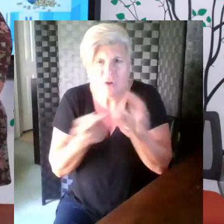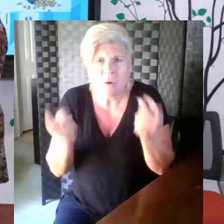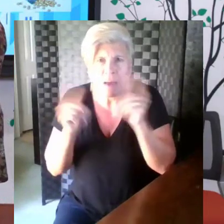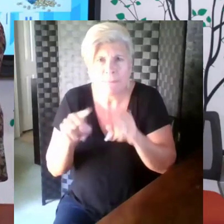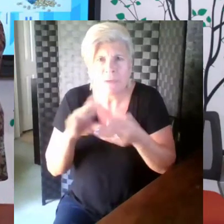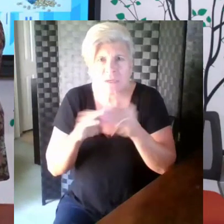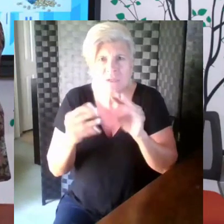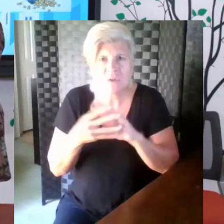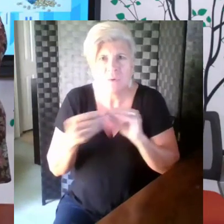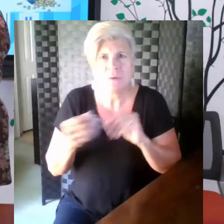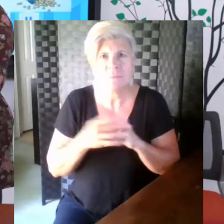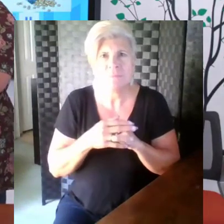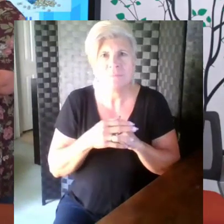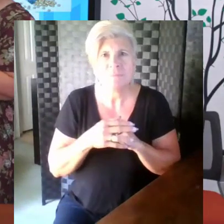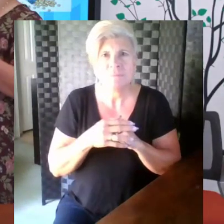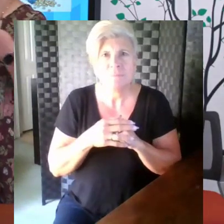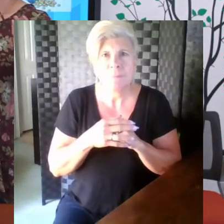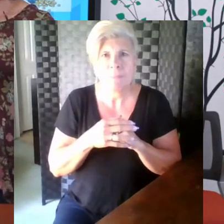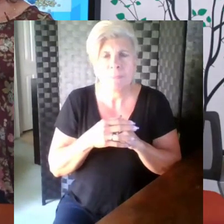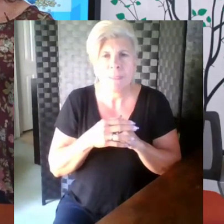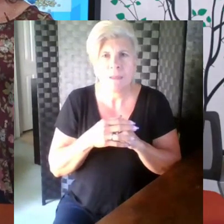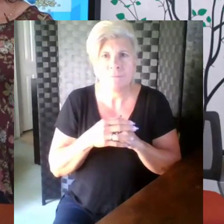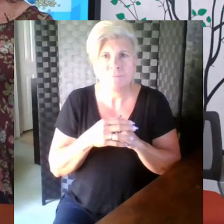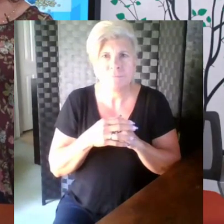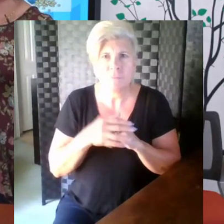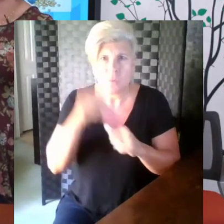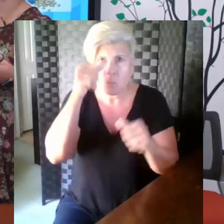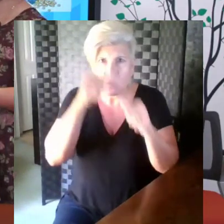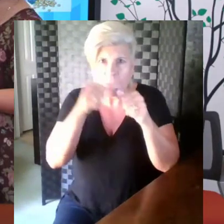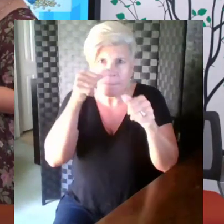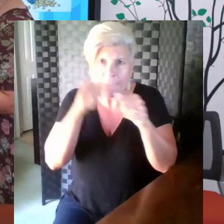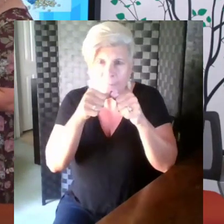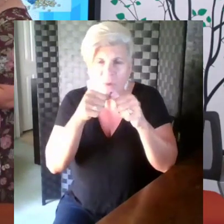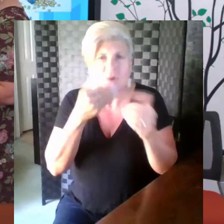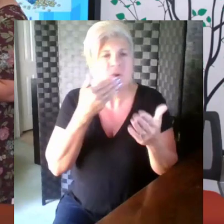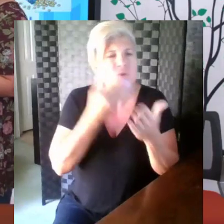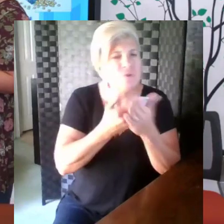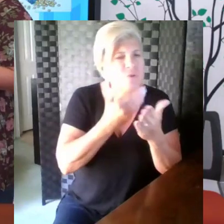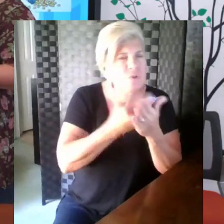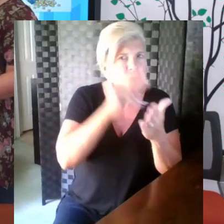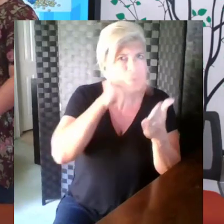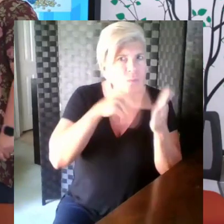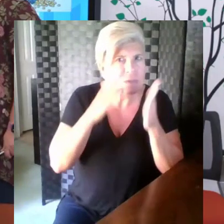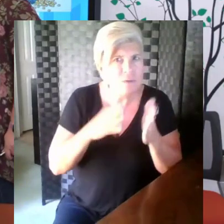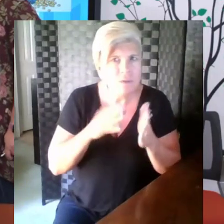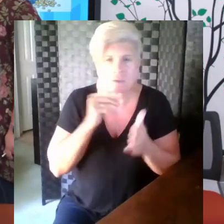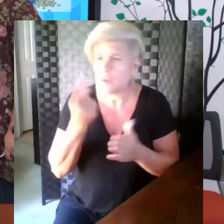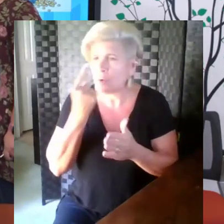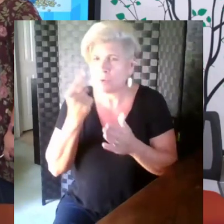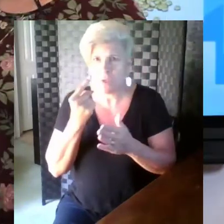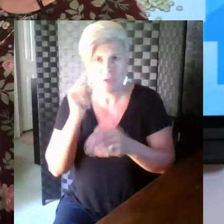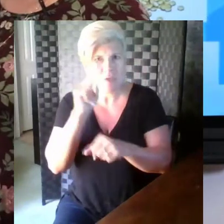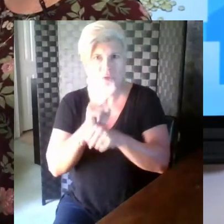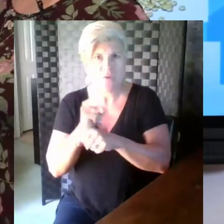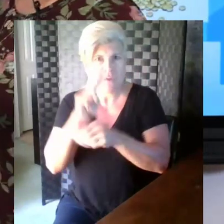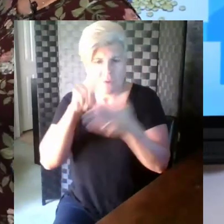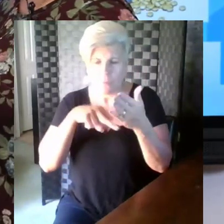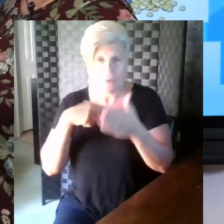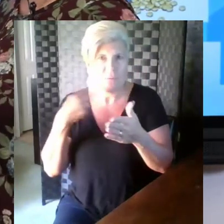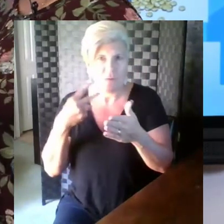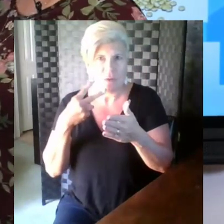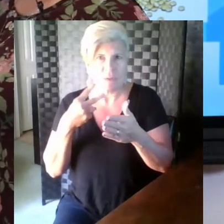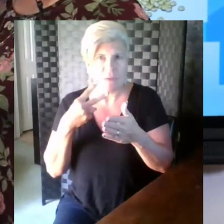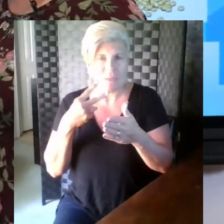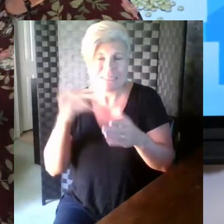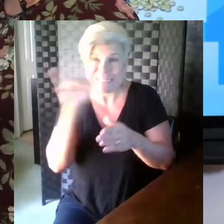story. So remember, good readers don't just use their reading voice.